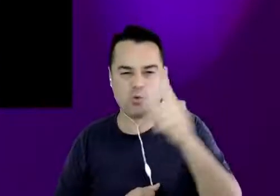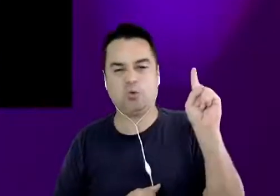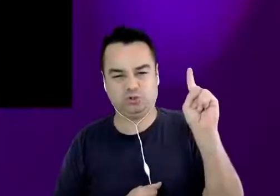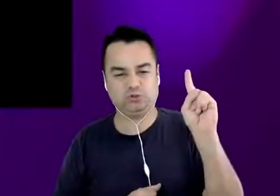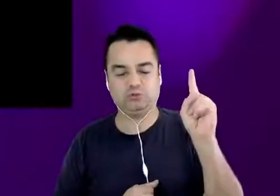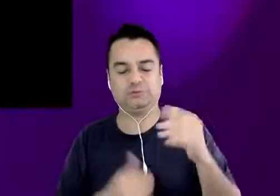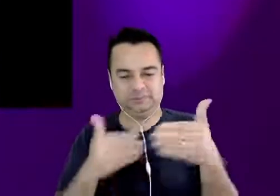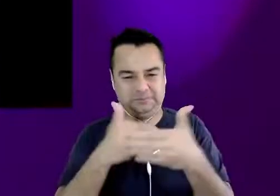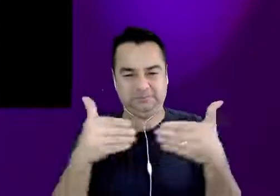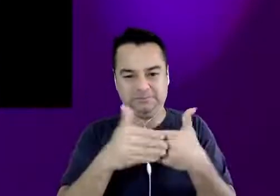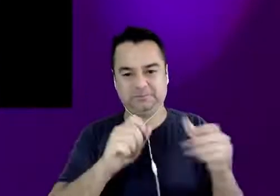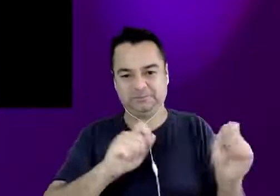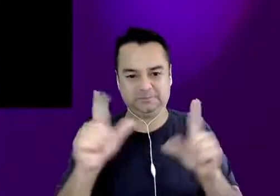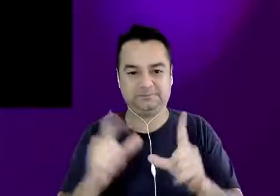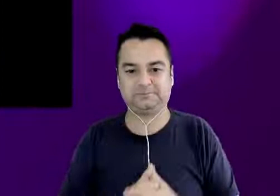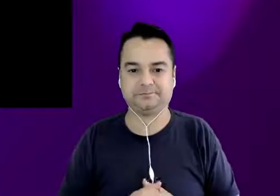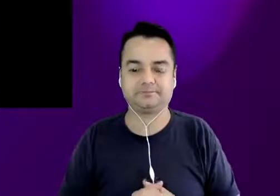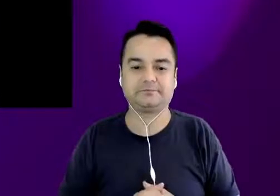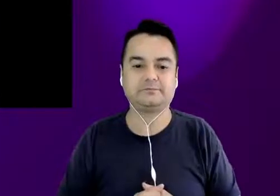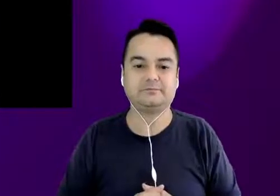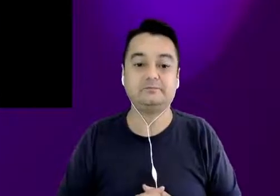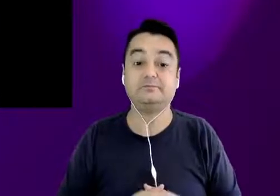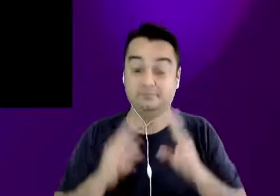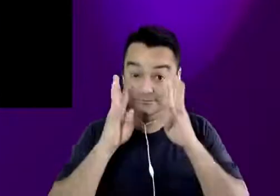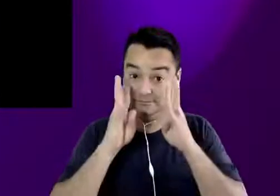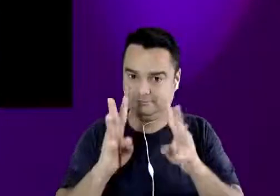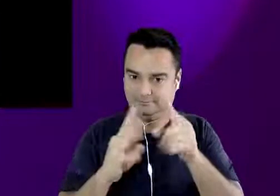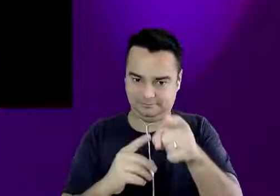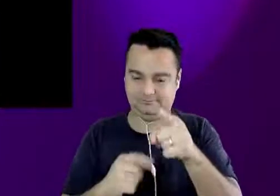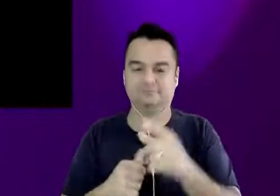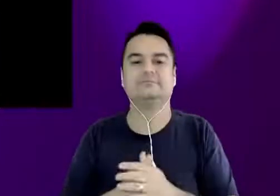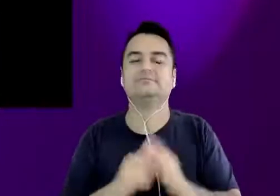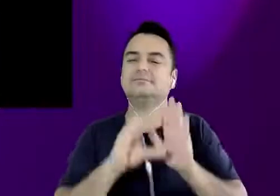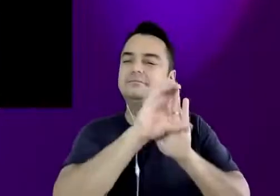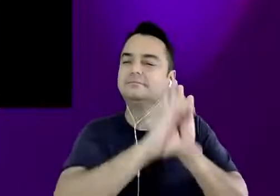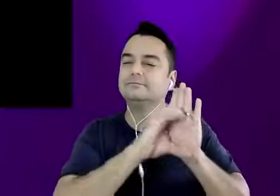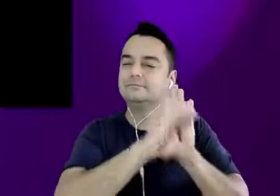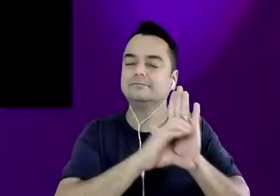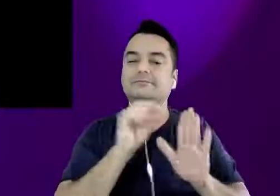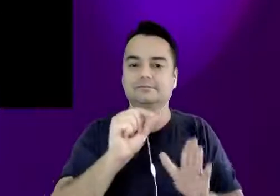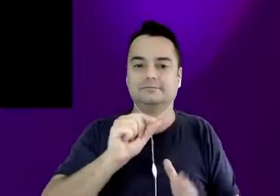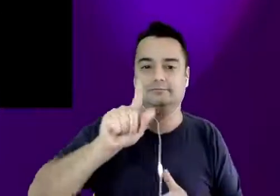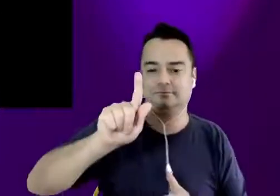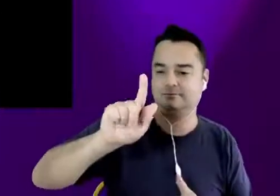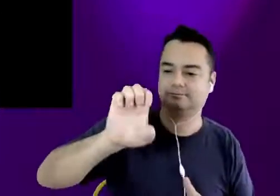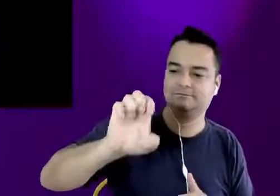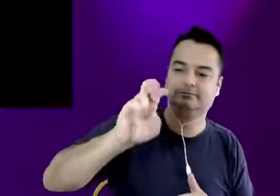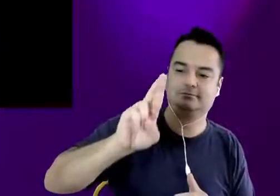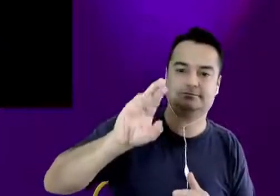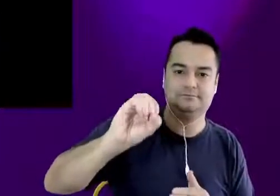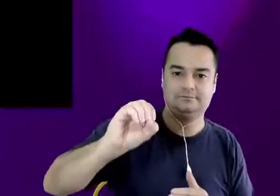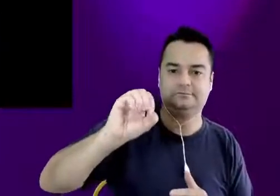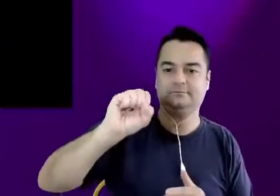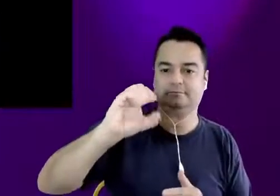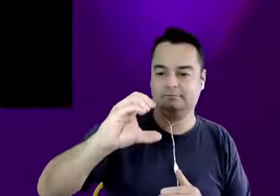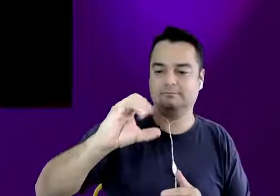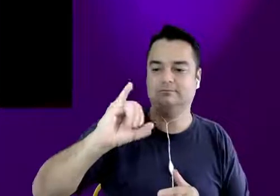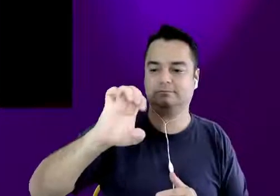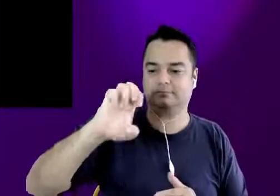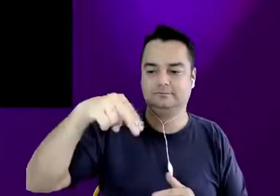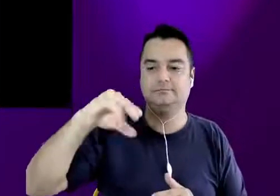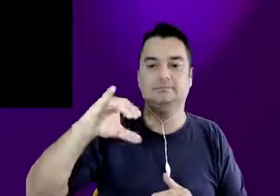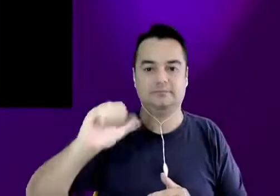concept that is such an important field, geroscience, Rodrigo, that big investors,